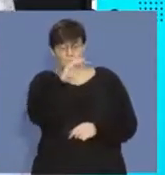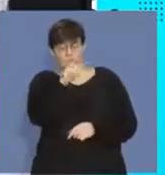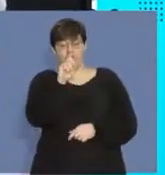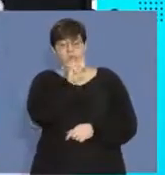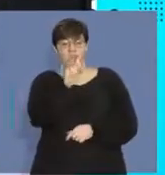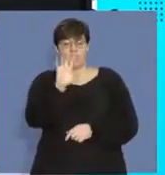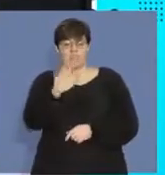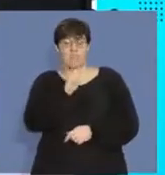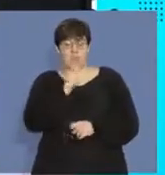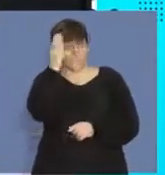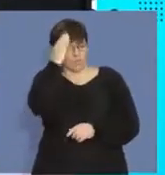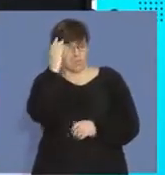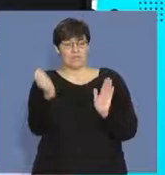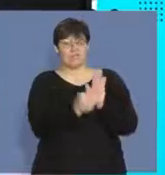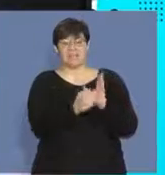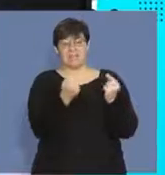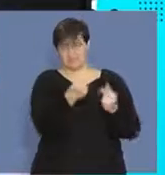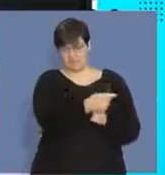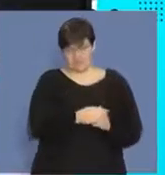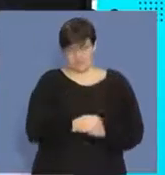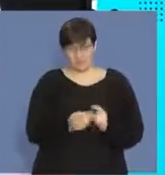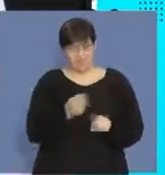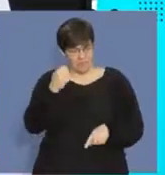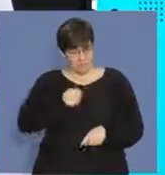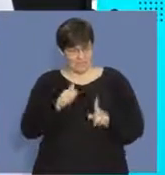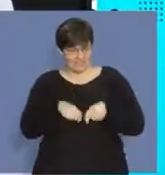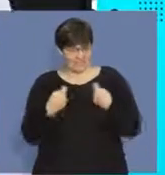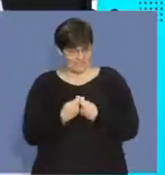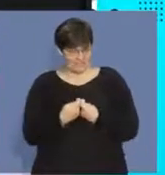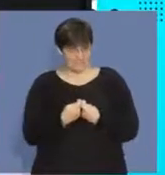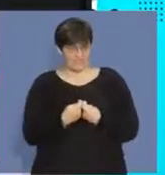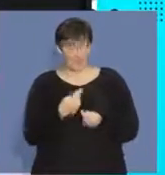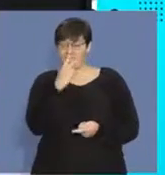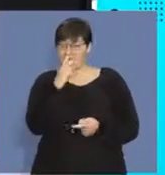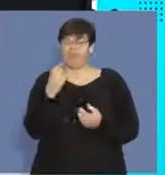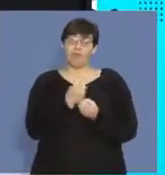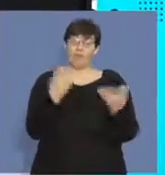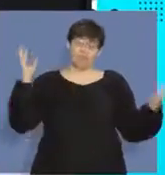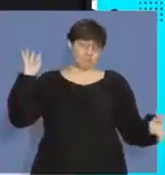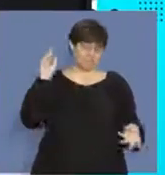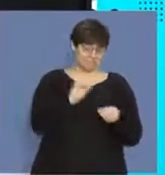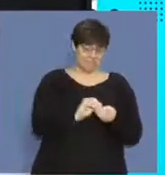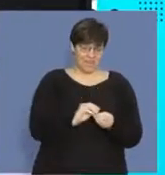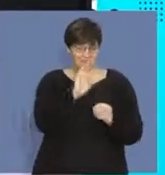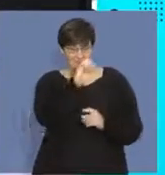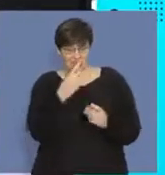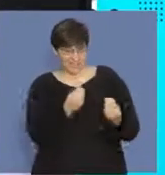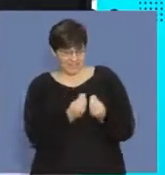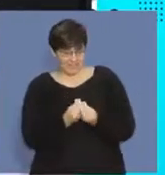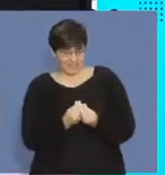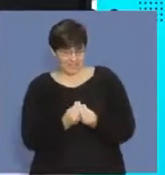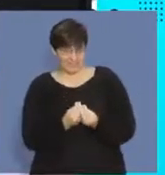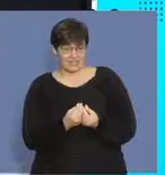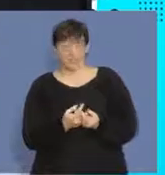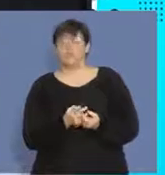100 over 115. Okay guys, from me, Ashraf Patel and the team, I think we've done a lot of work on